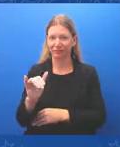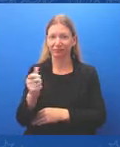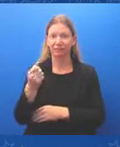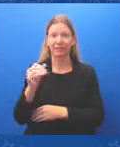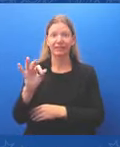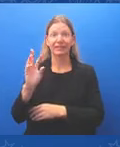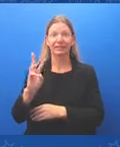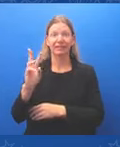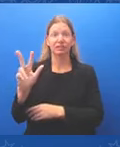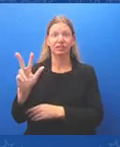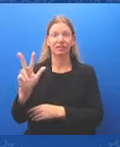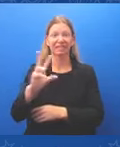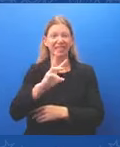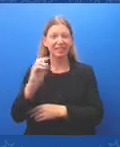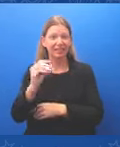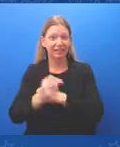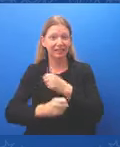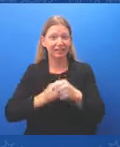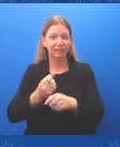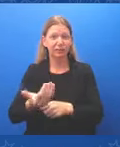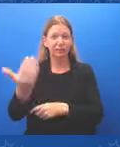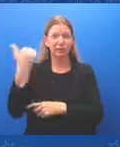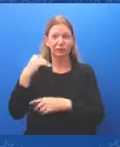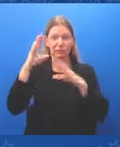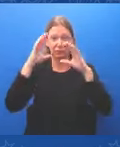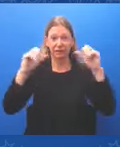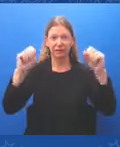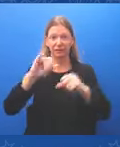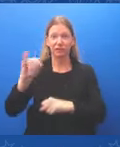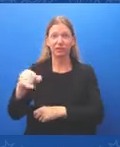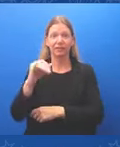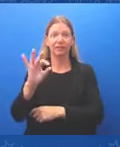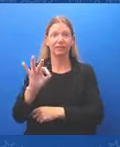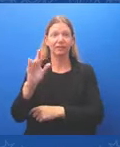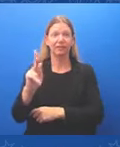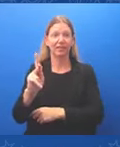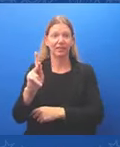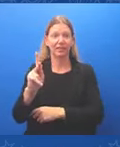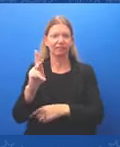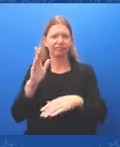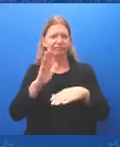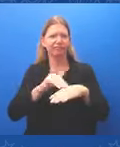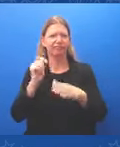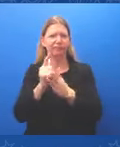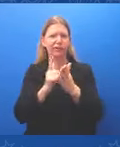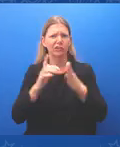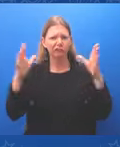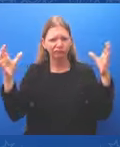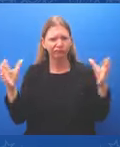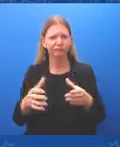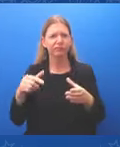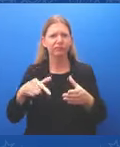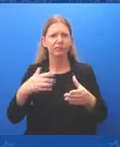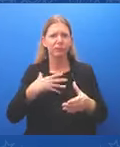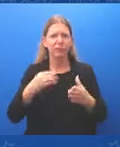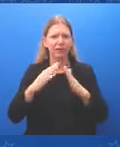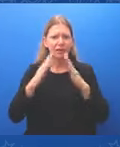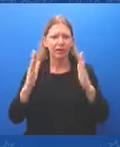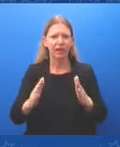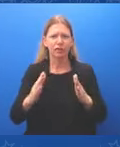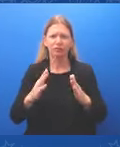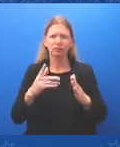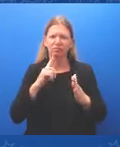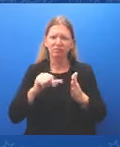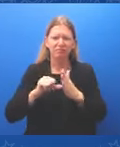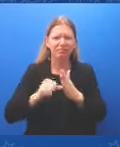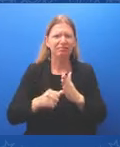for lawyers to convene at the White House. He implored them to use their skills as private attorneys general to bring the fight for civil rights